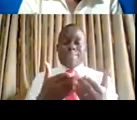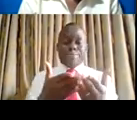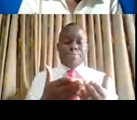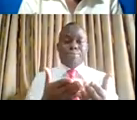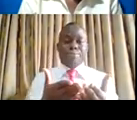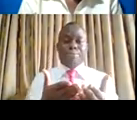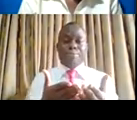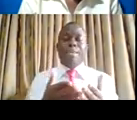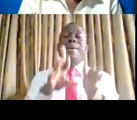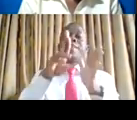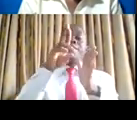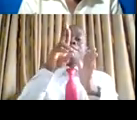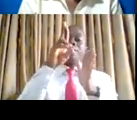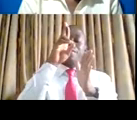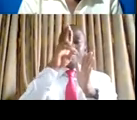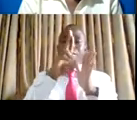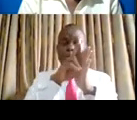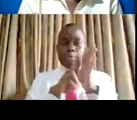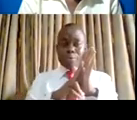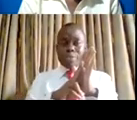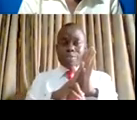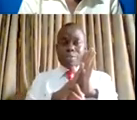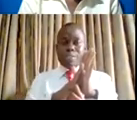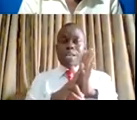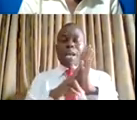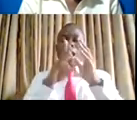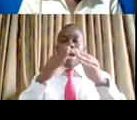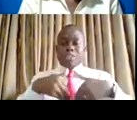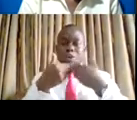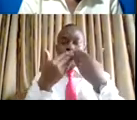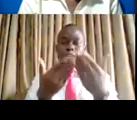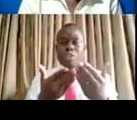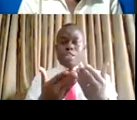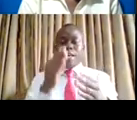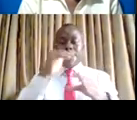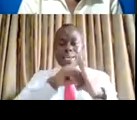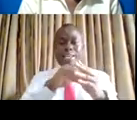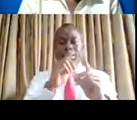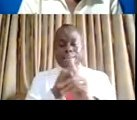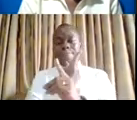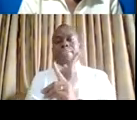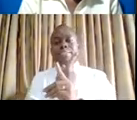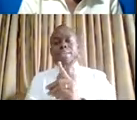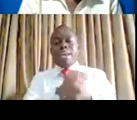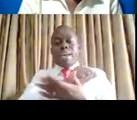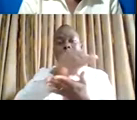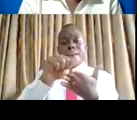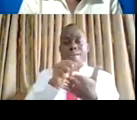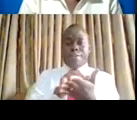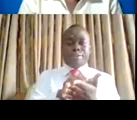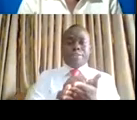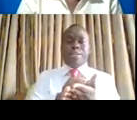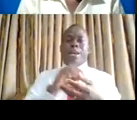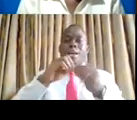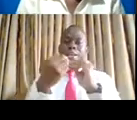The report has made recommendations in a number of respects. Number